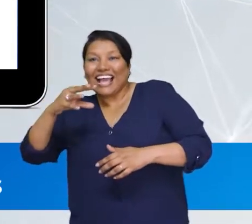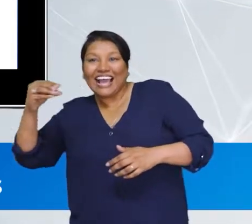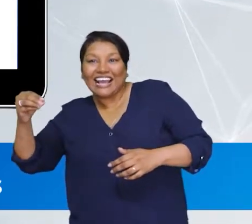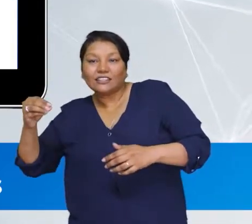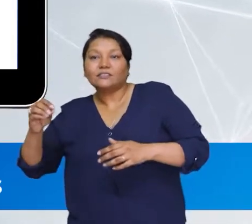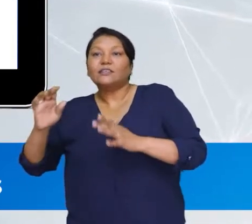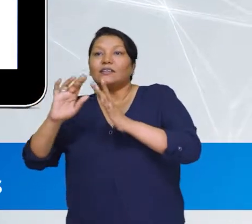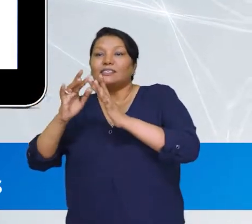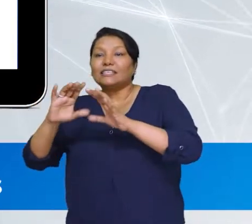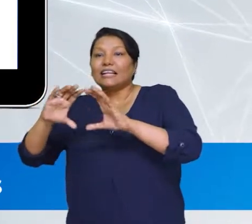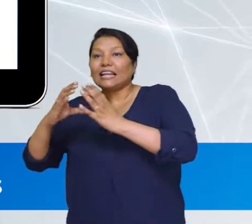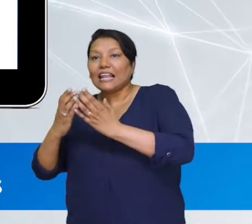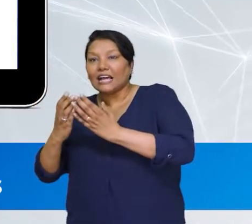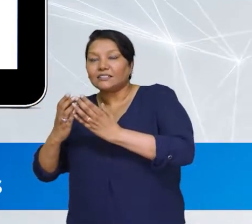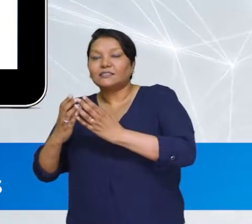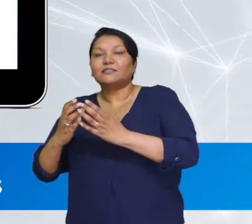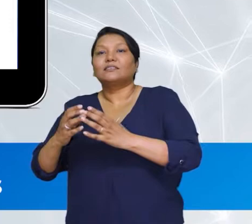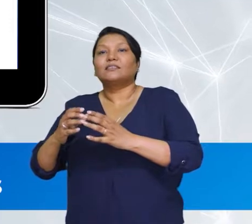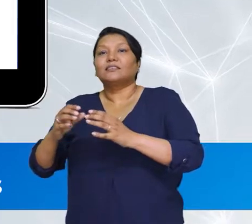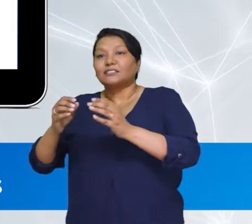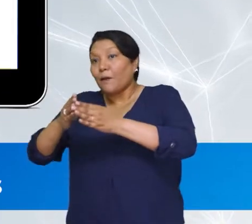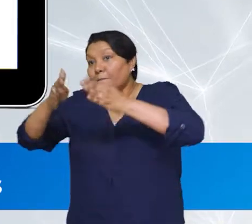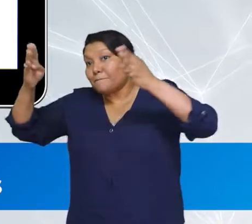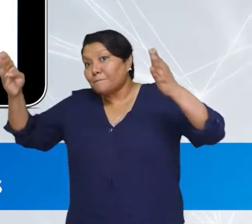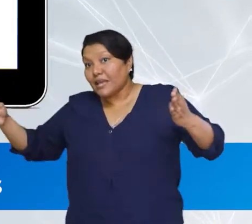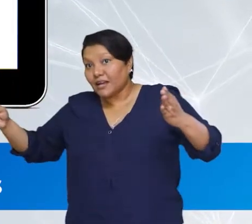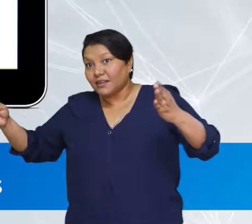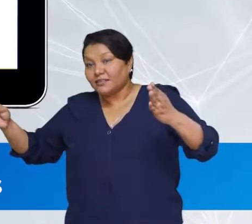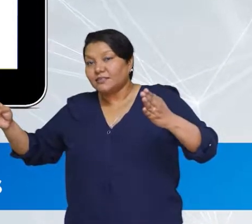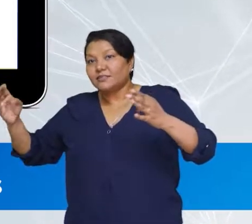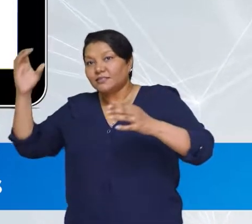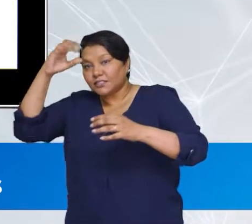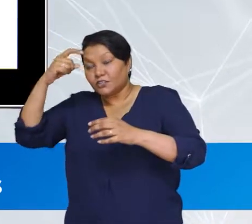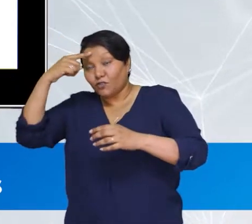Students or children and online classes.